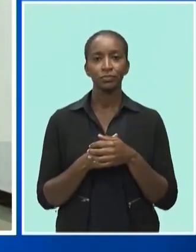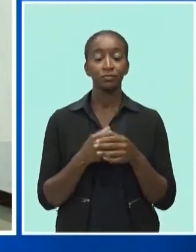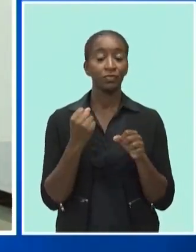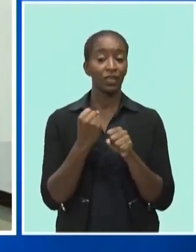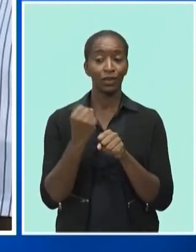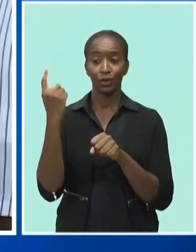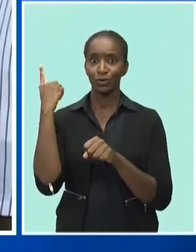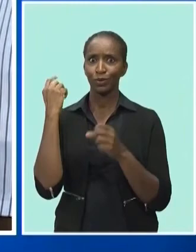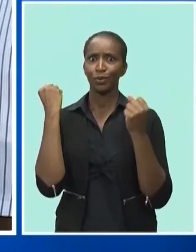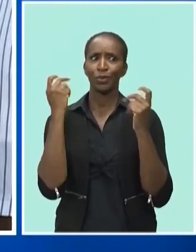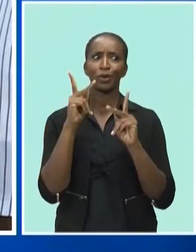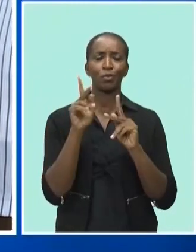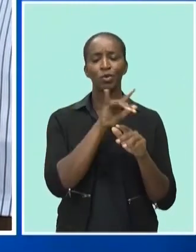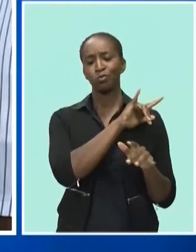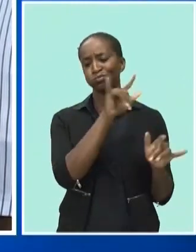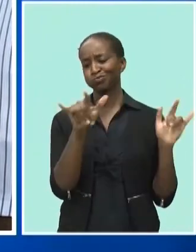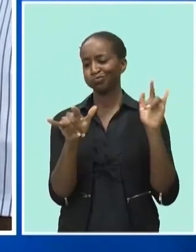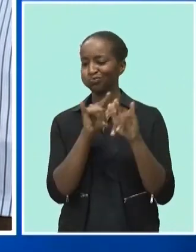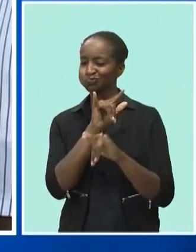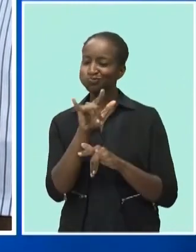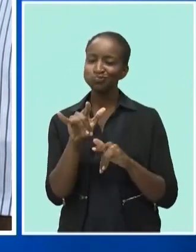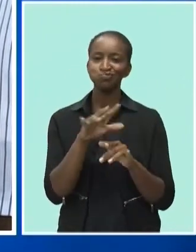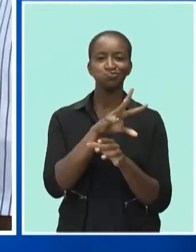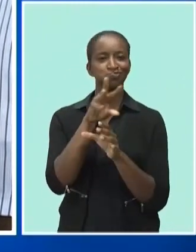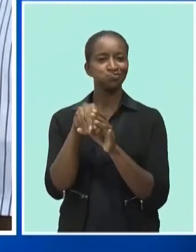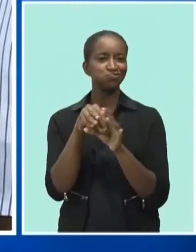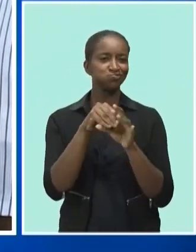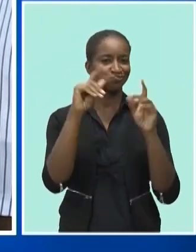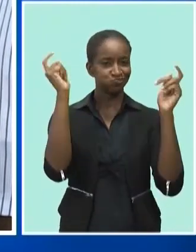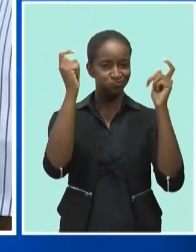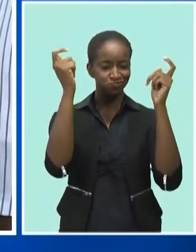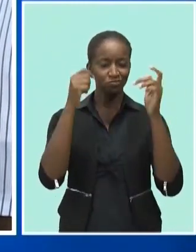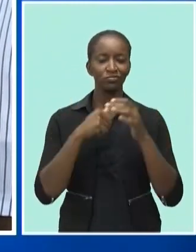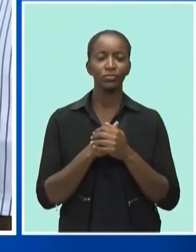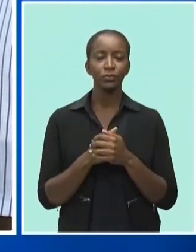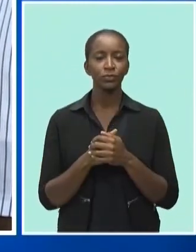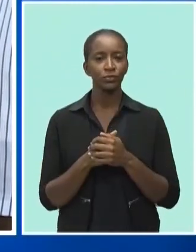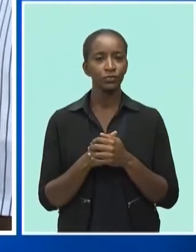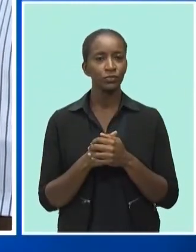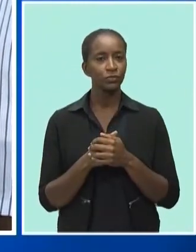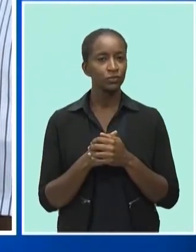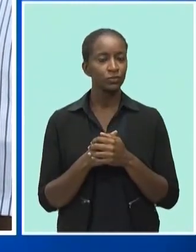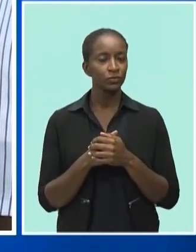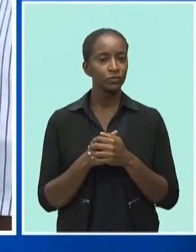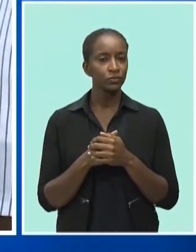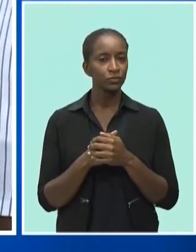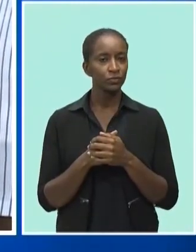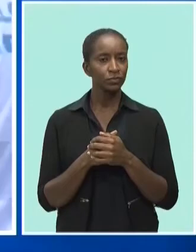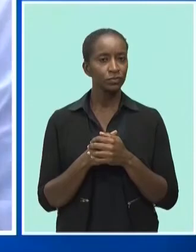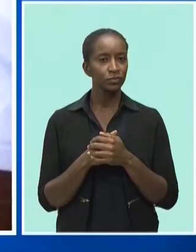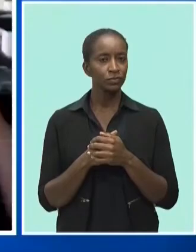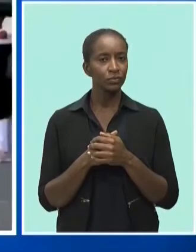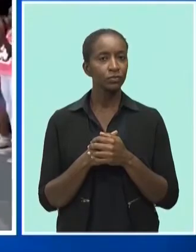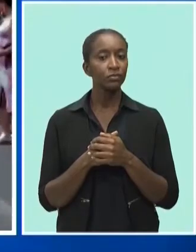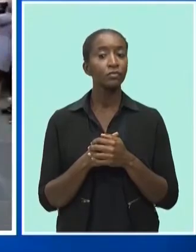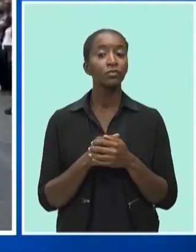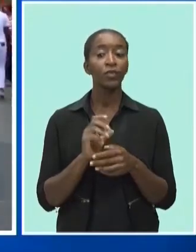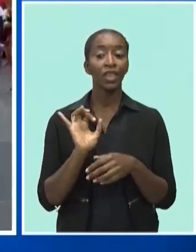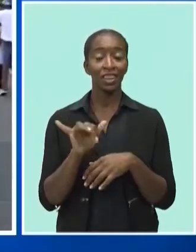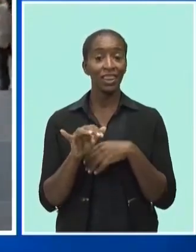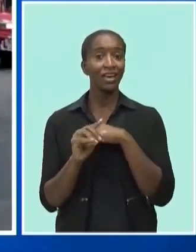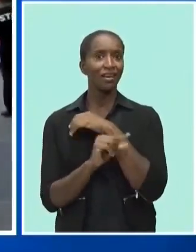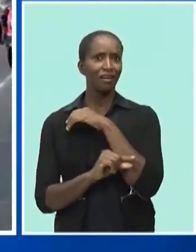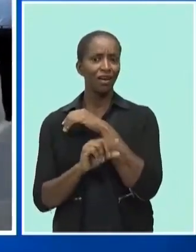so that Minister of Tourism at that time, Catherine Hughes, had opined that Guyana should capitalize on celebrating this event on a